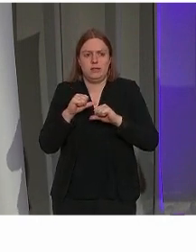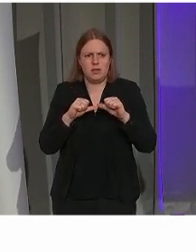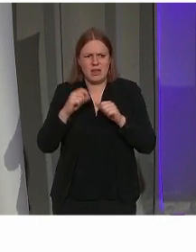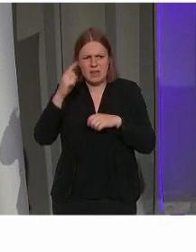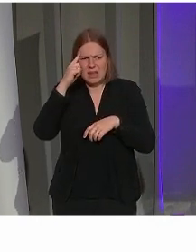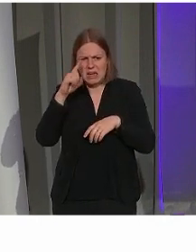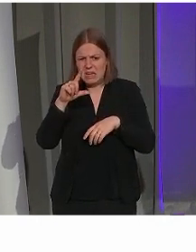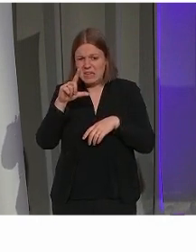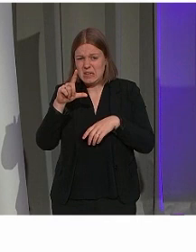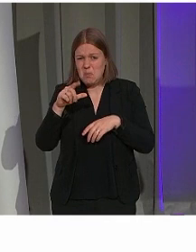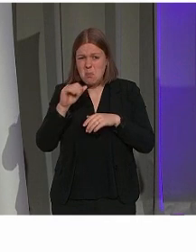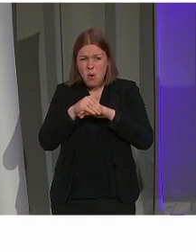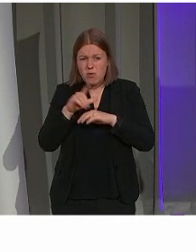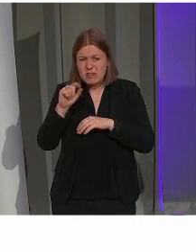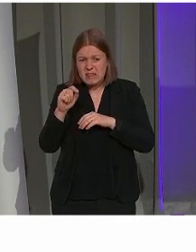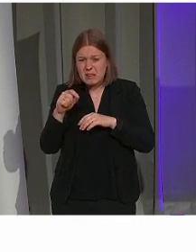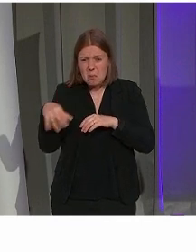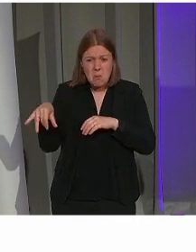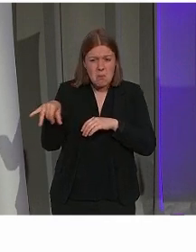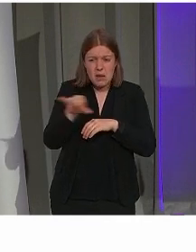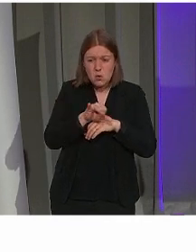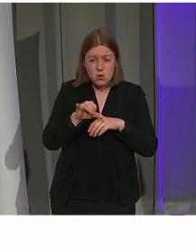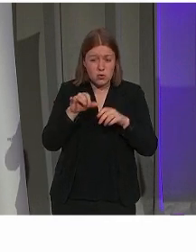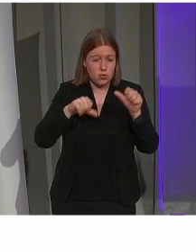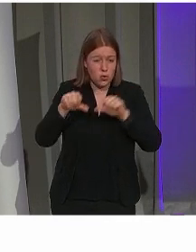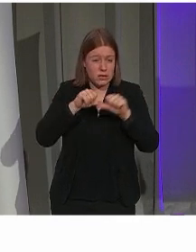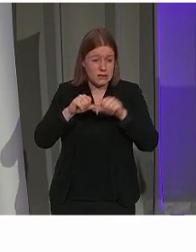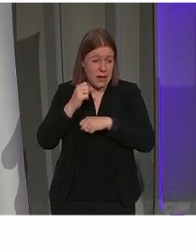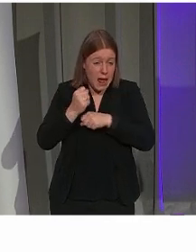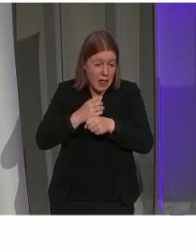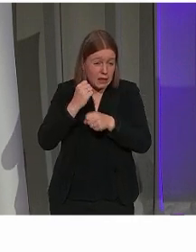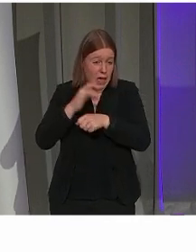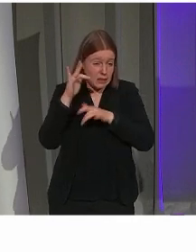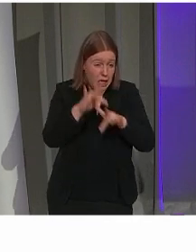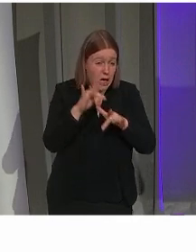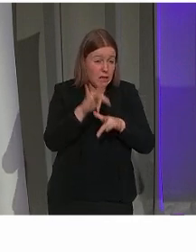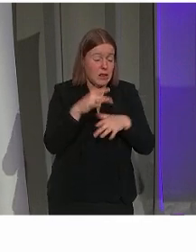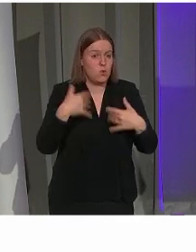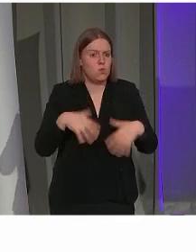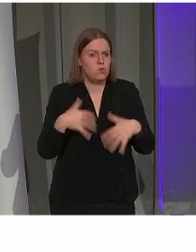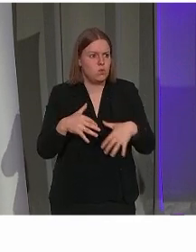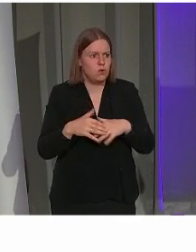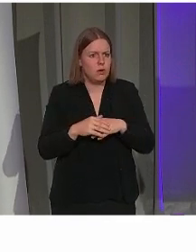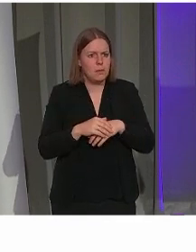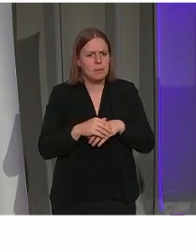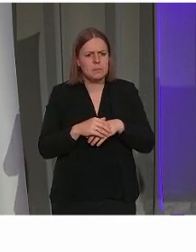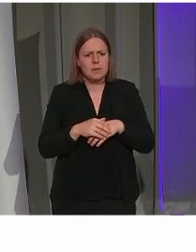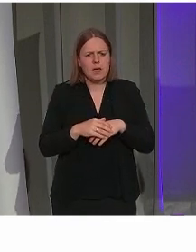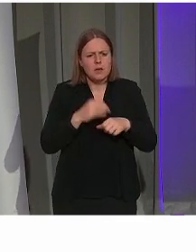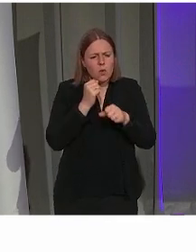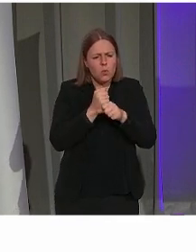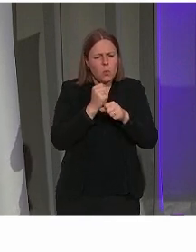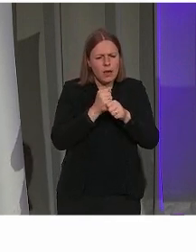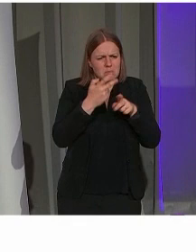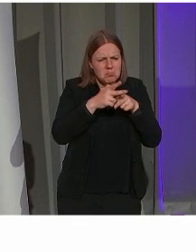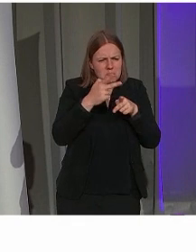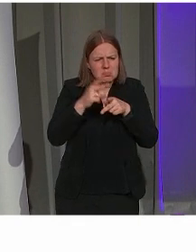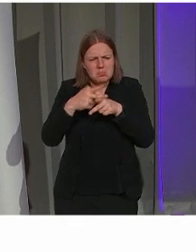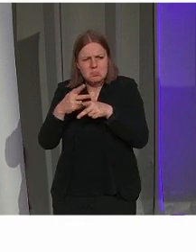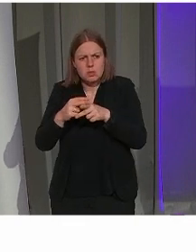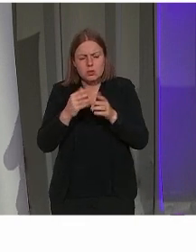annum. But a program of restoration and upgrading works were carried out between 2003